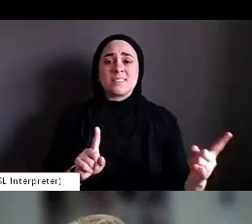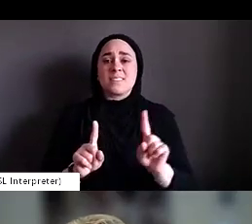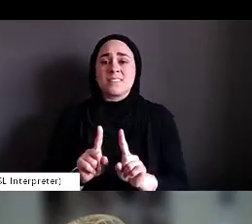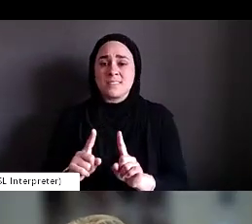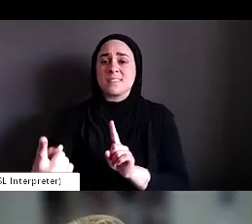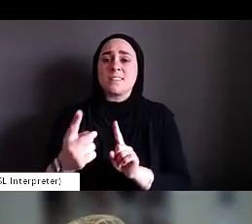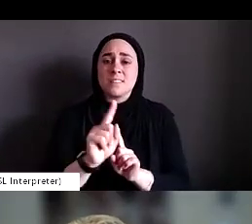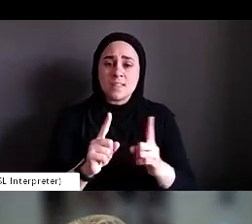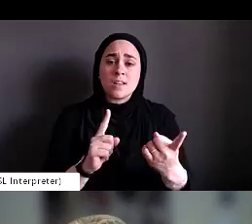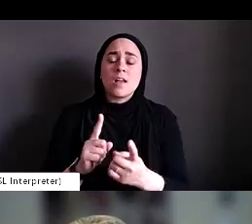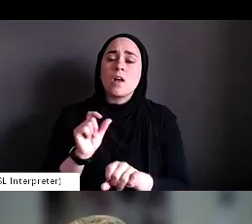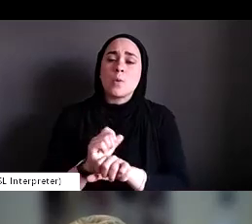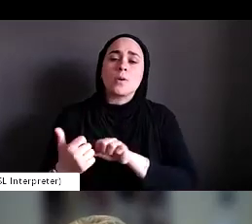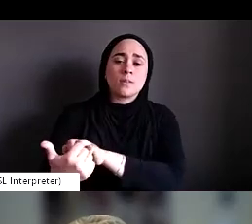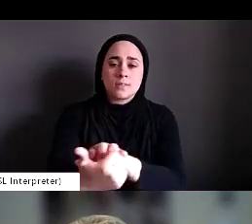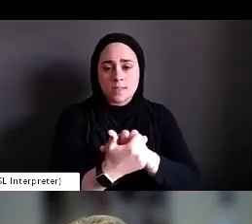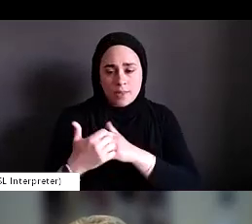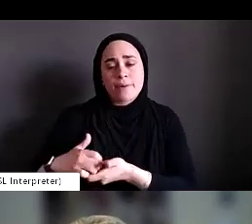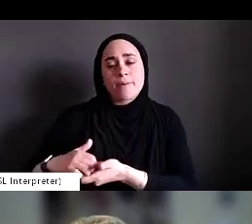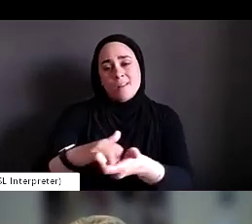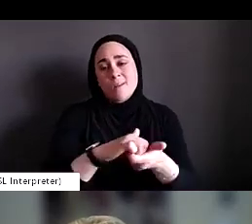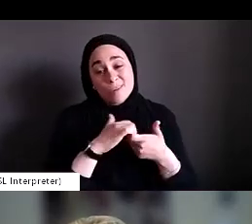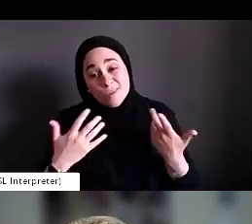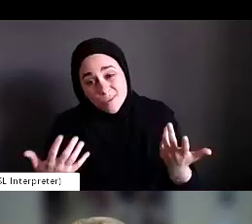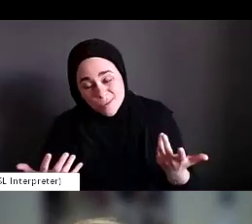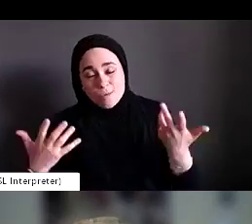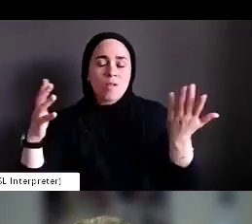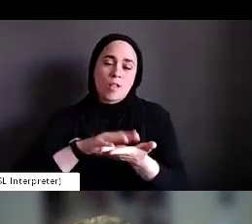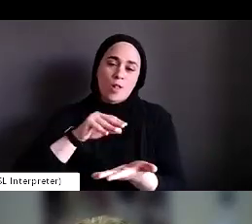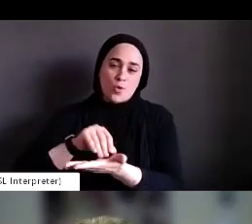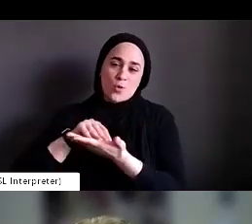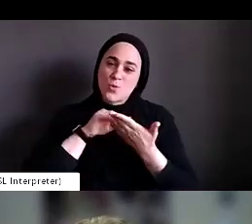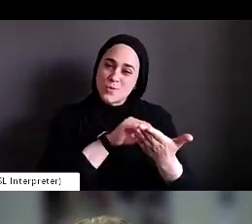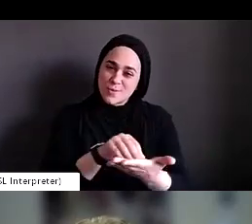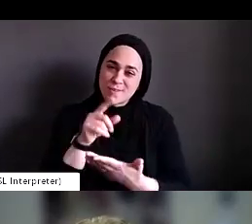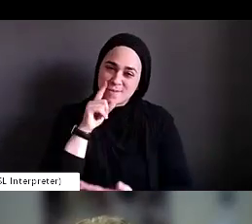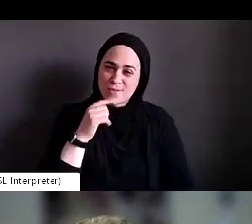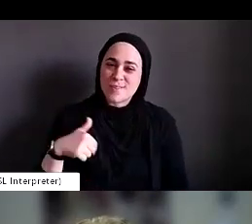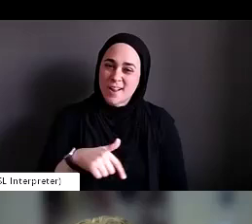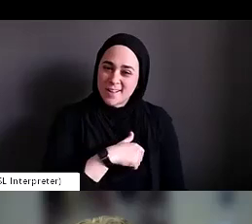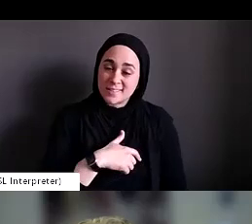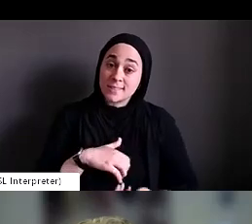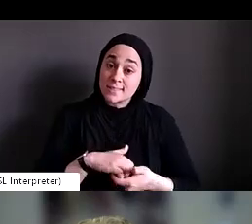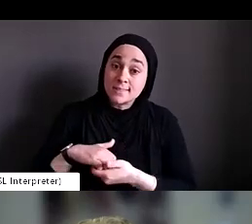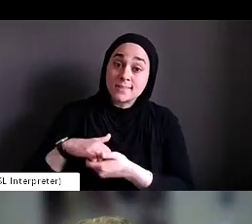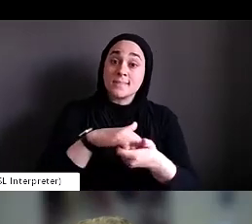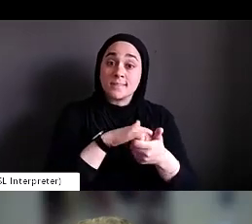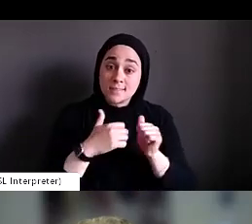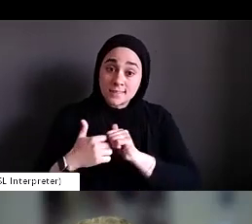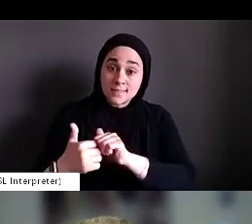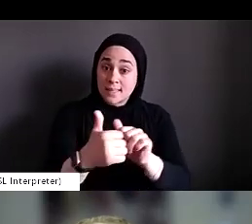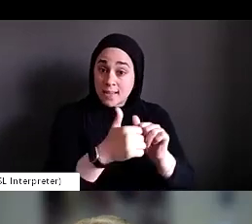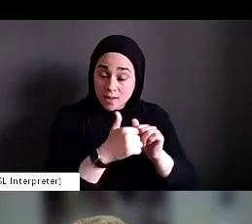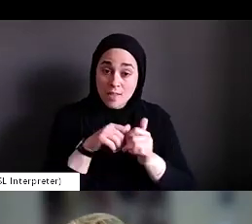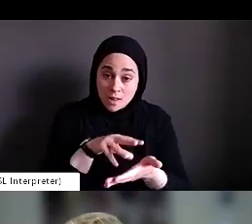working collaboratively. And so there's a great deal of learning that goes on for all of us there. And collectively, over time,